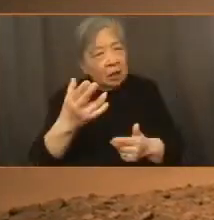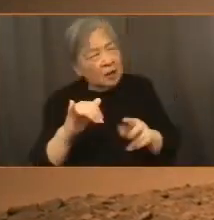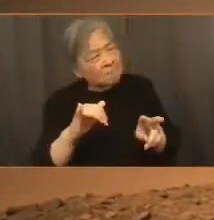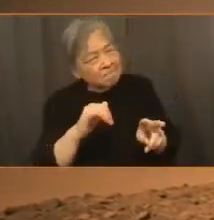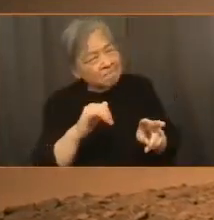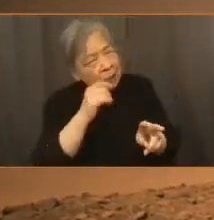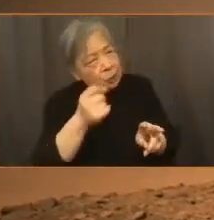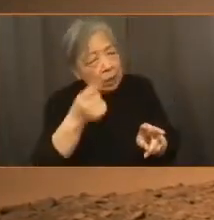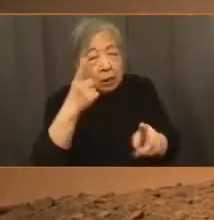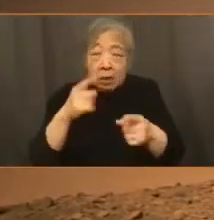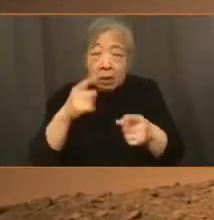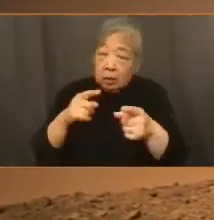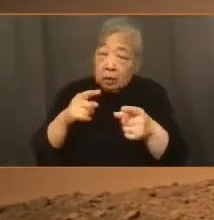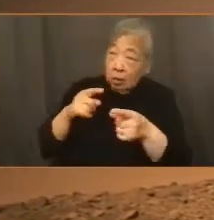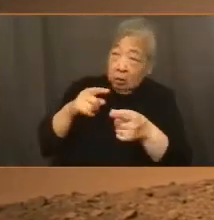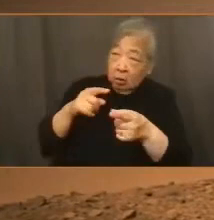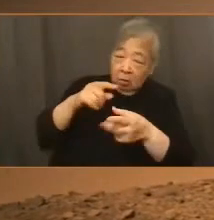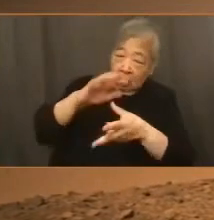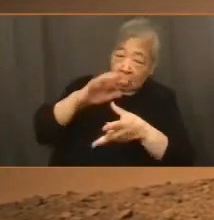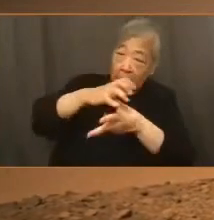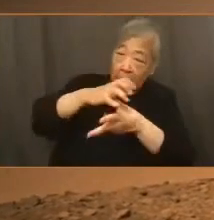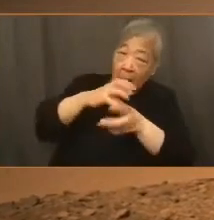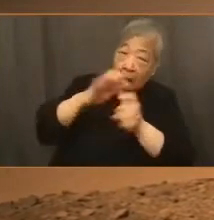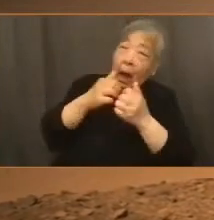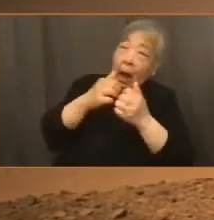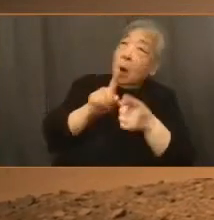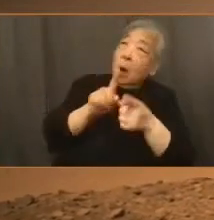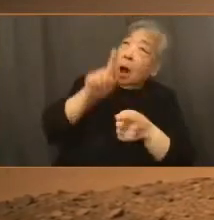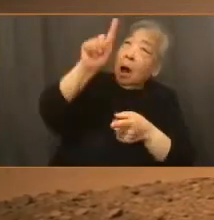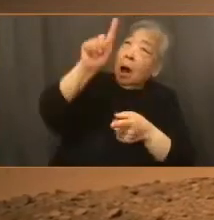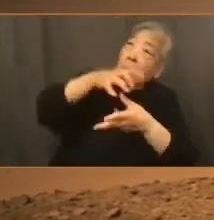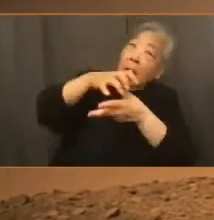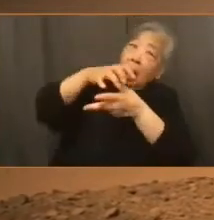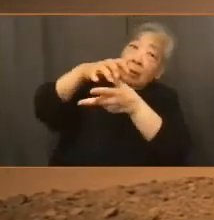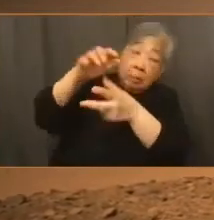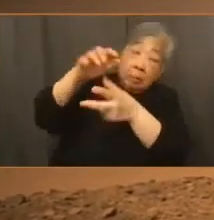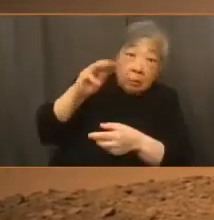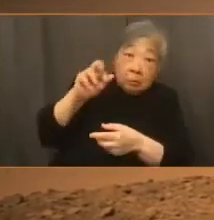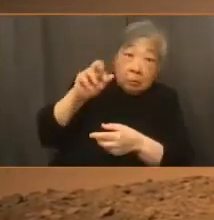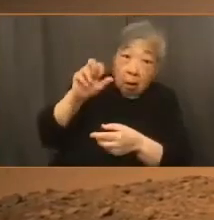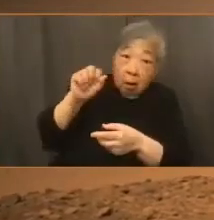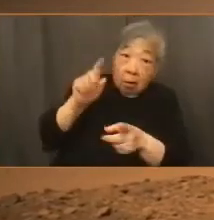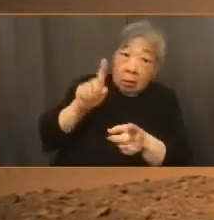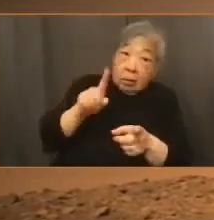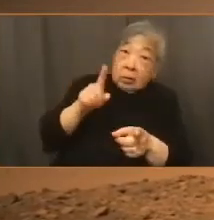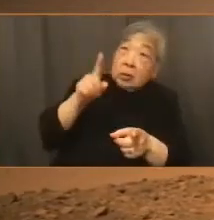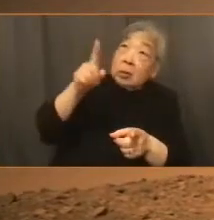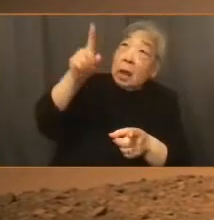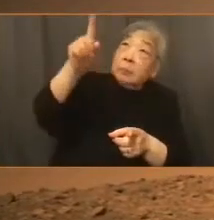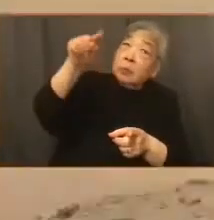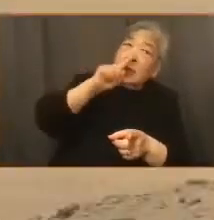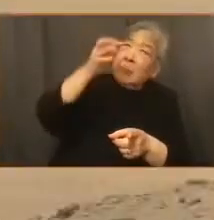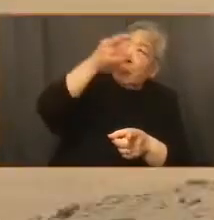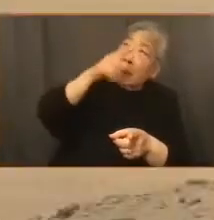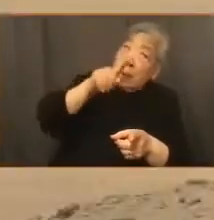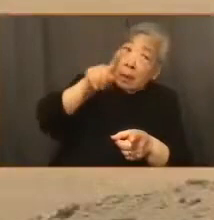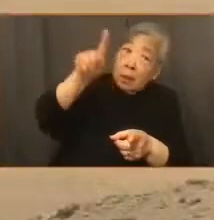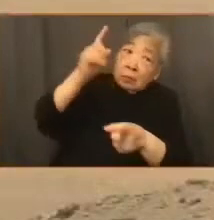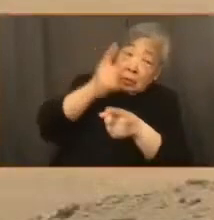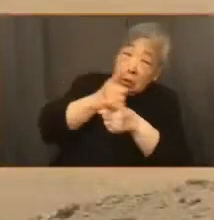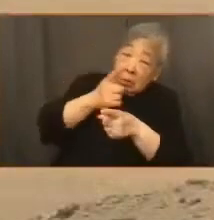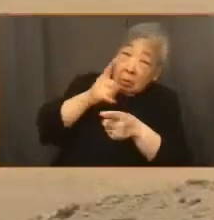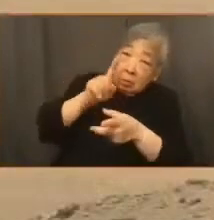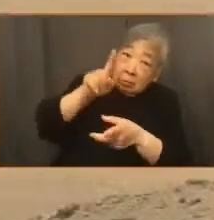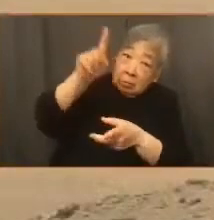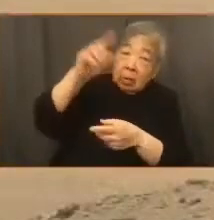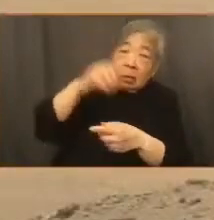could it go? Since I think the atmosphere gets a little bit thinner, right, as you go up? Well, I mean, I think our limitation right